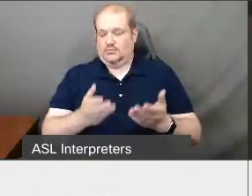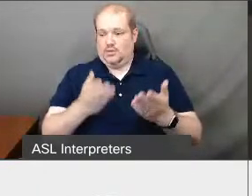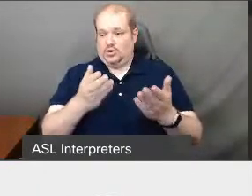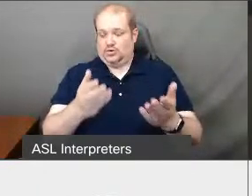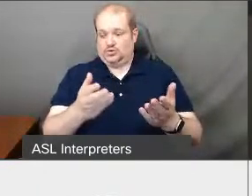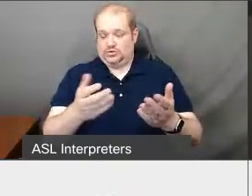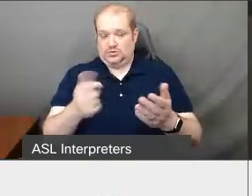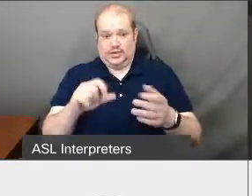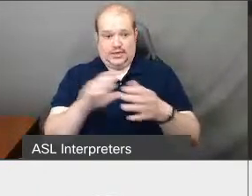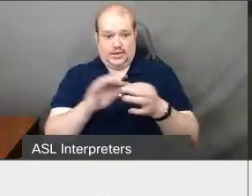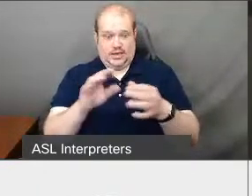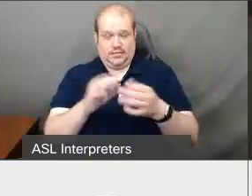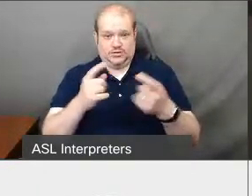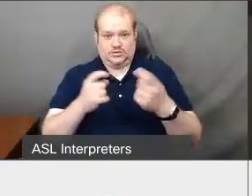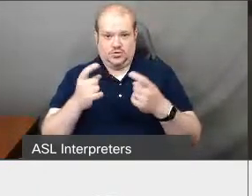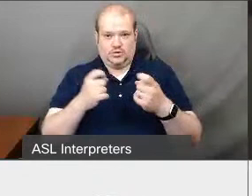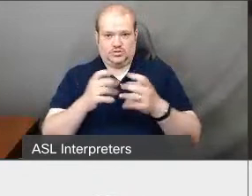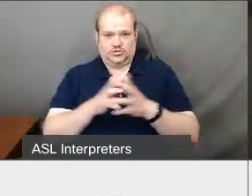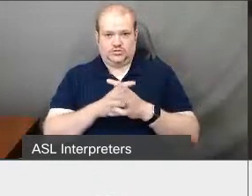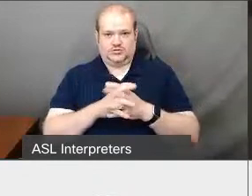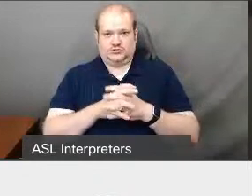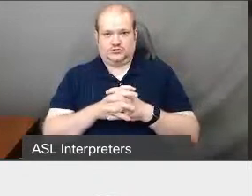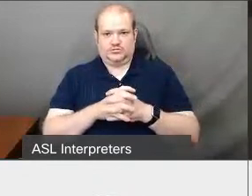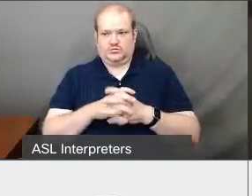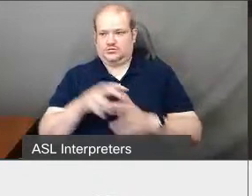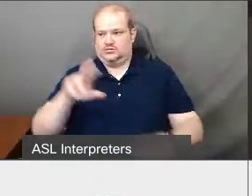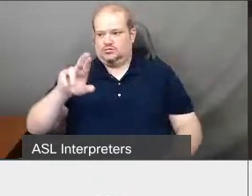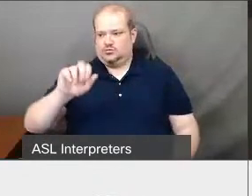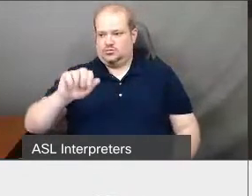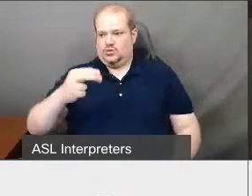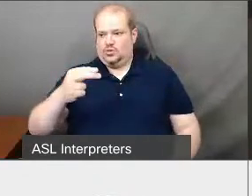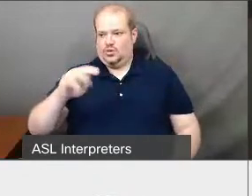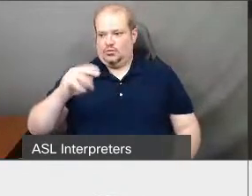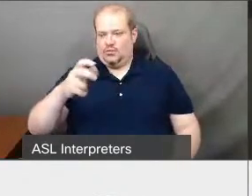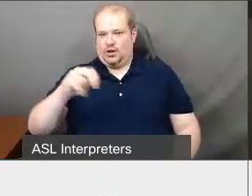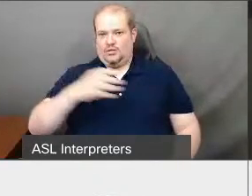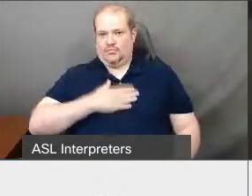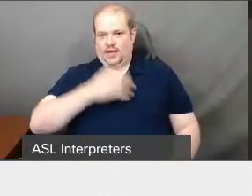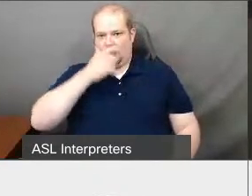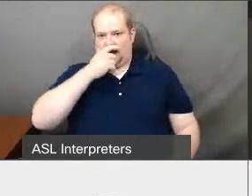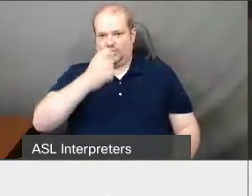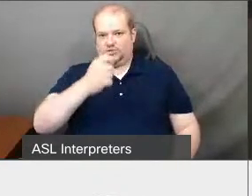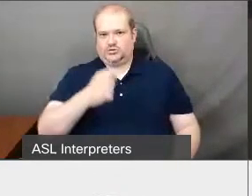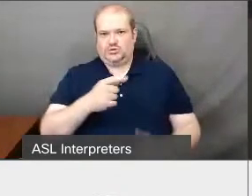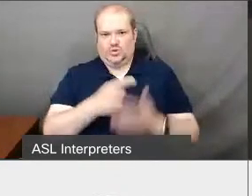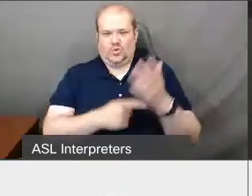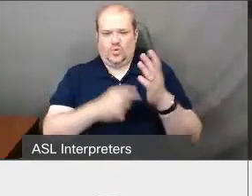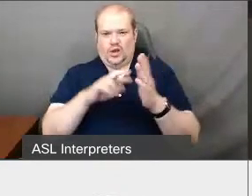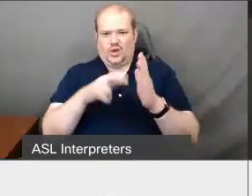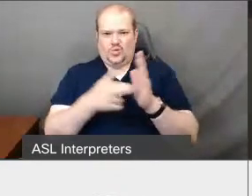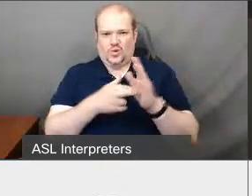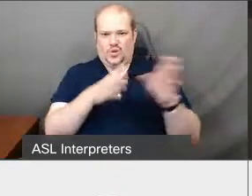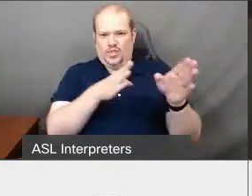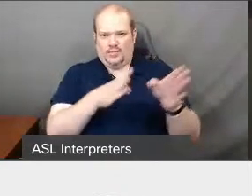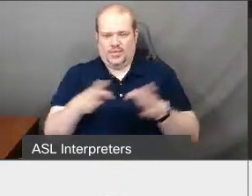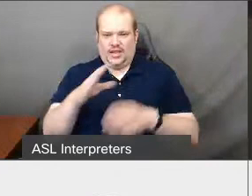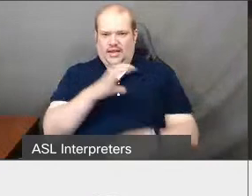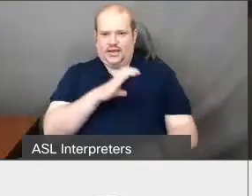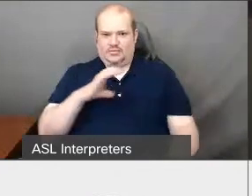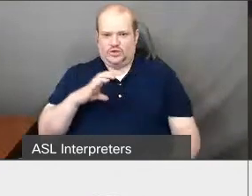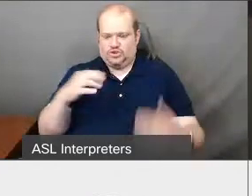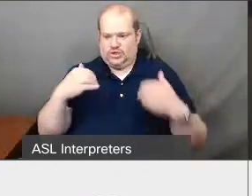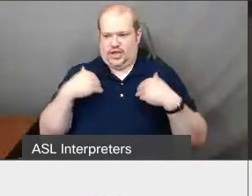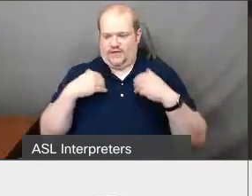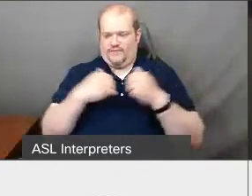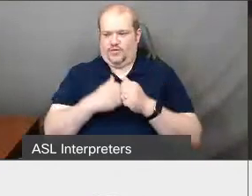Motion, any comments or questions? I'm, just for my own interest, what role does the planning commission have in